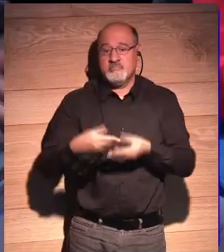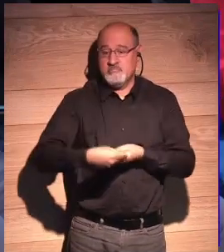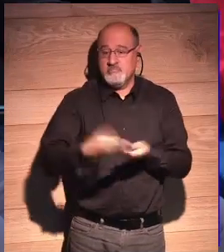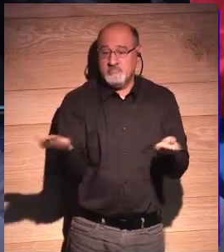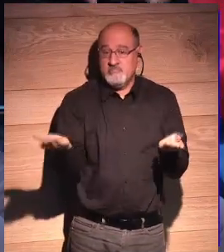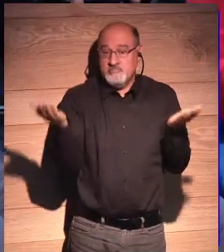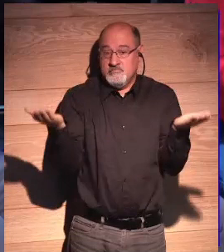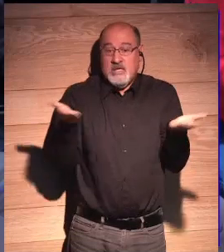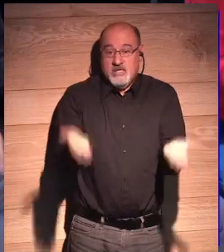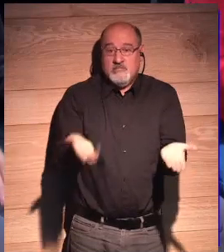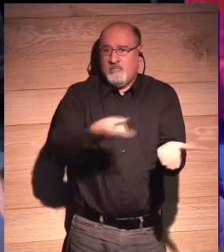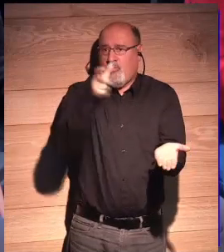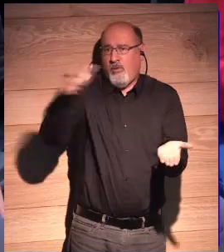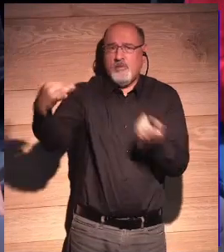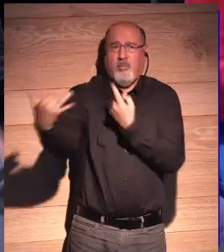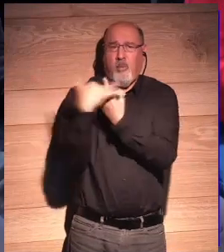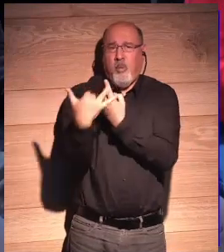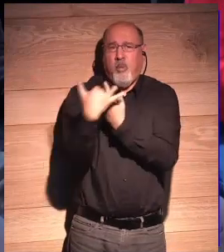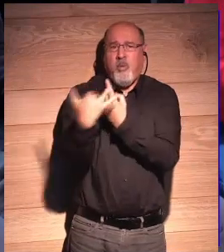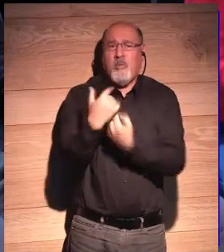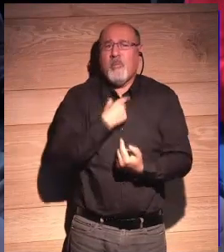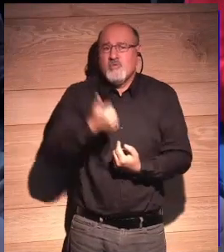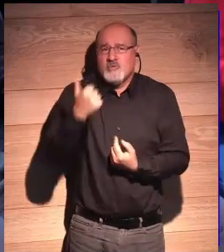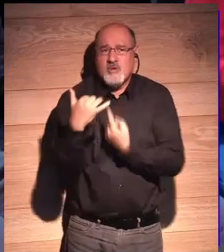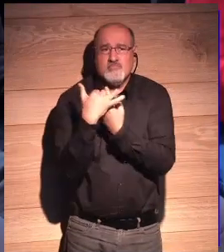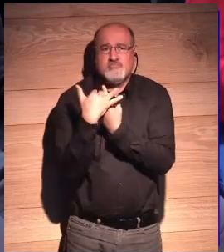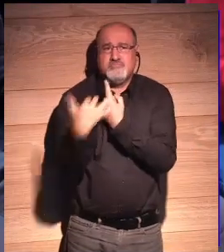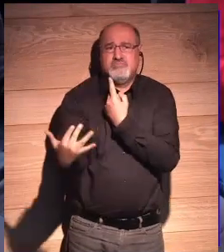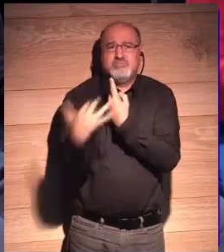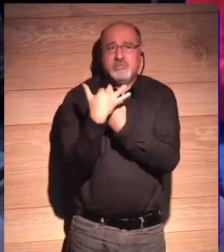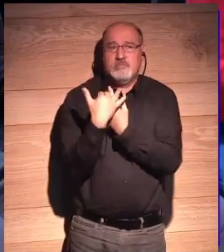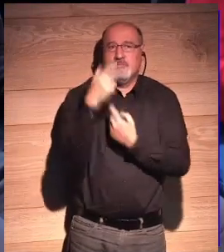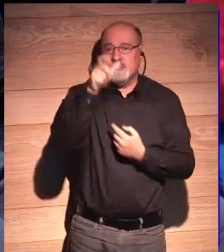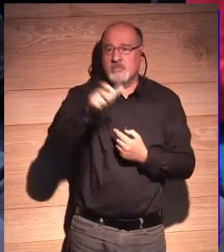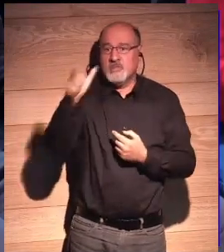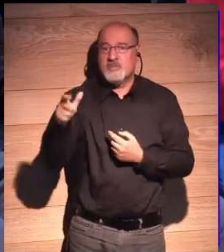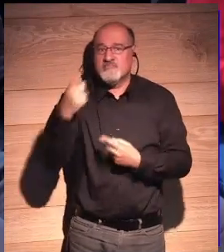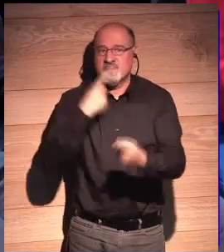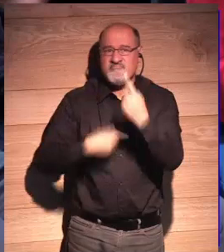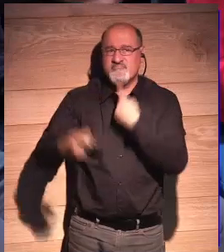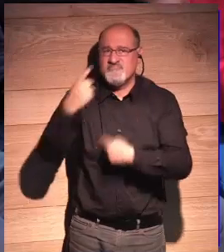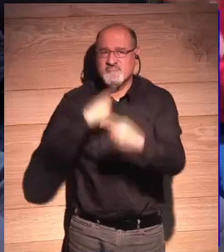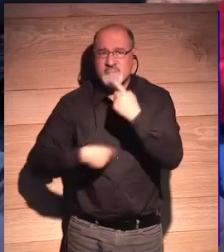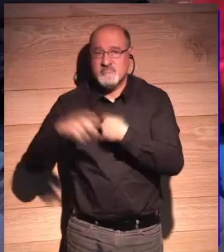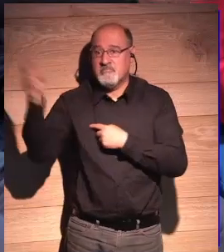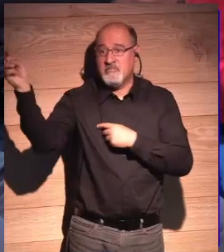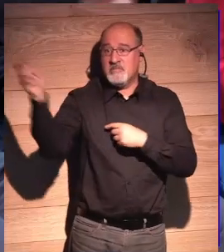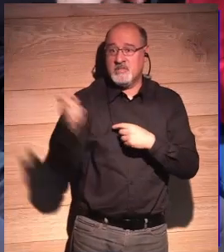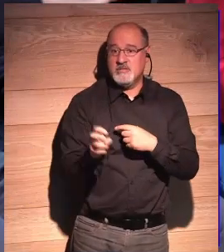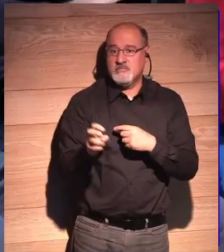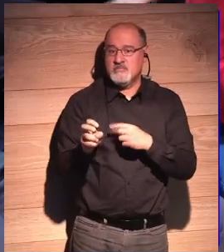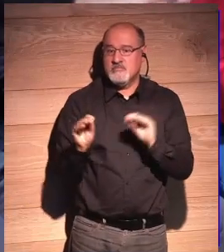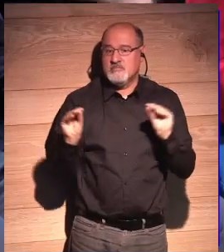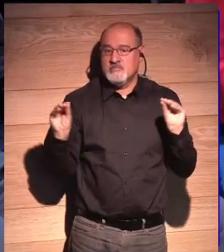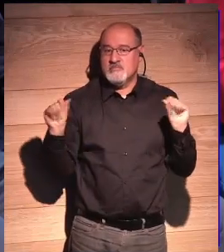And, they are stacked up, and I would see people like, lining up, coming over, and then going to the person next